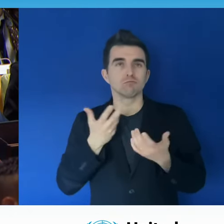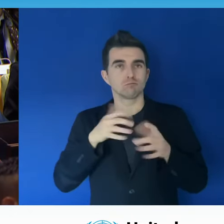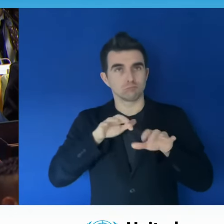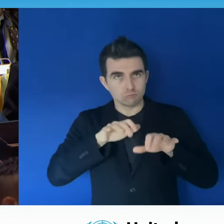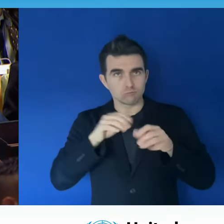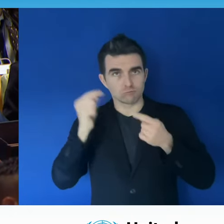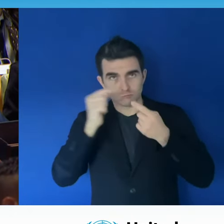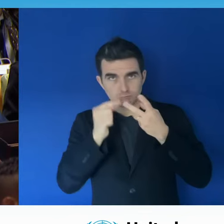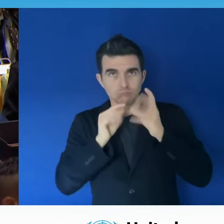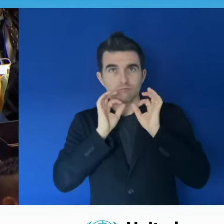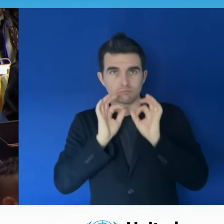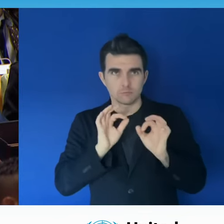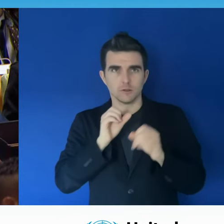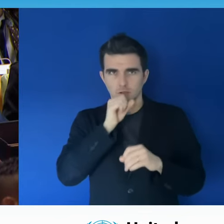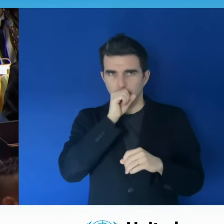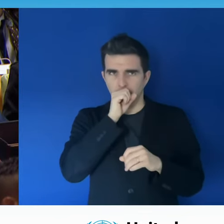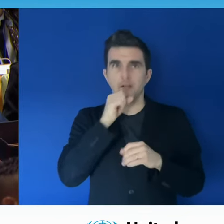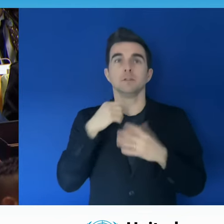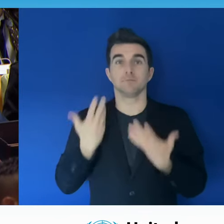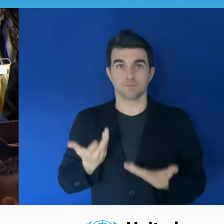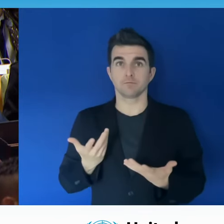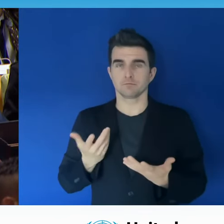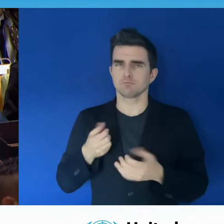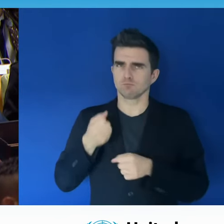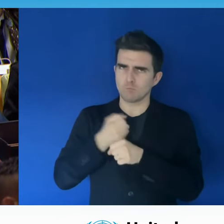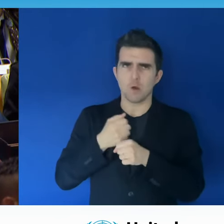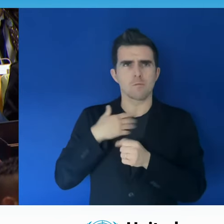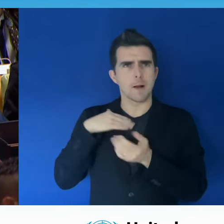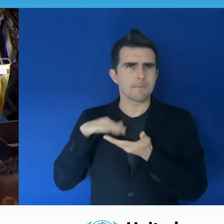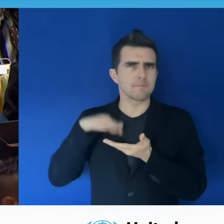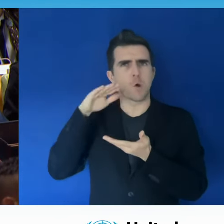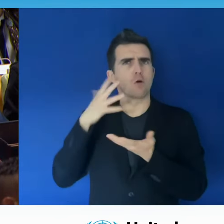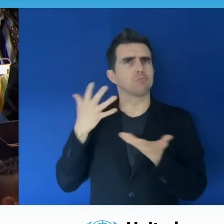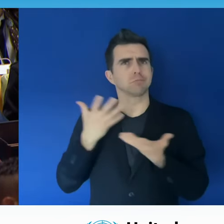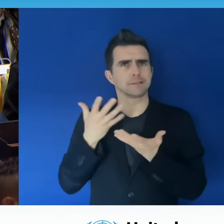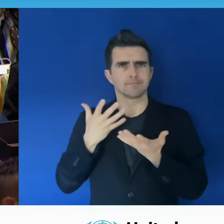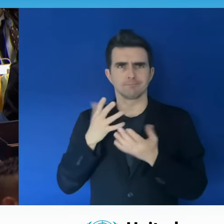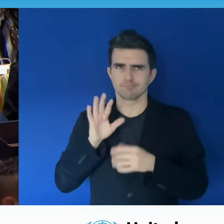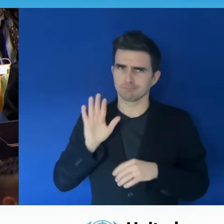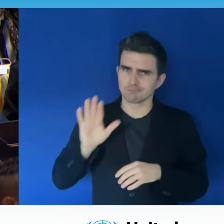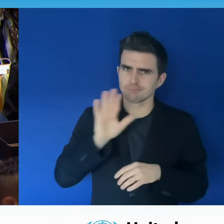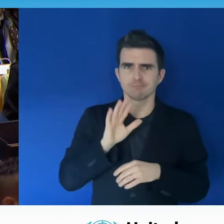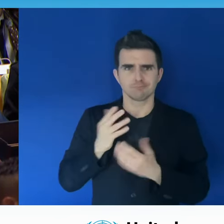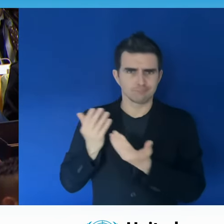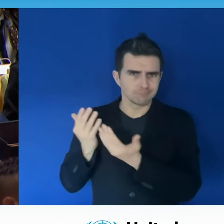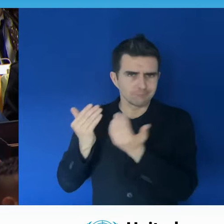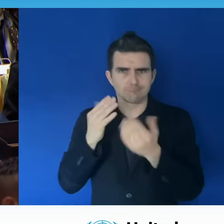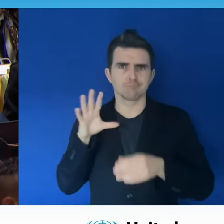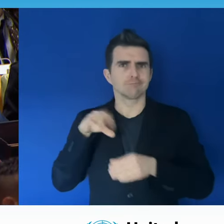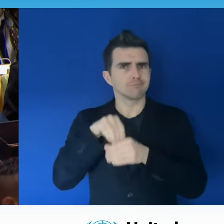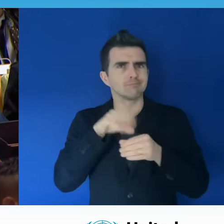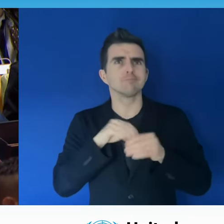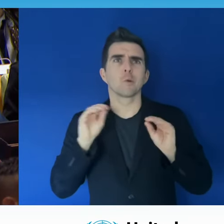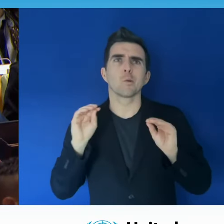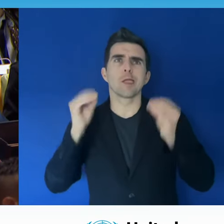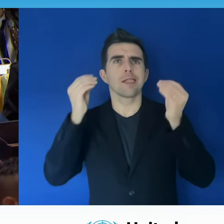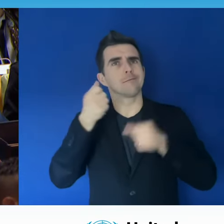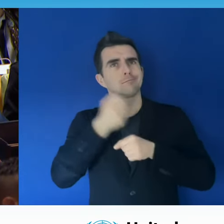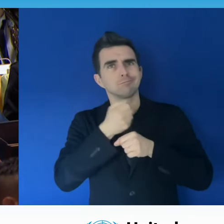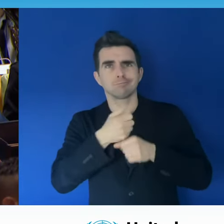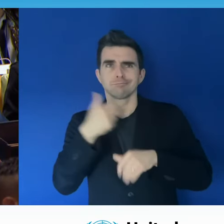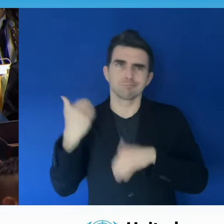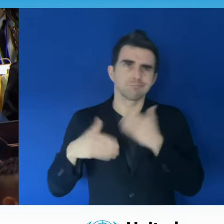the role of youth in community building, promote youth participation and engagement in community